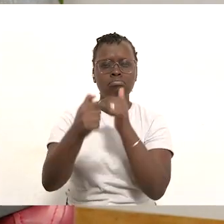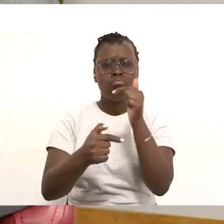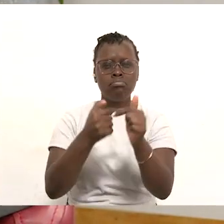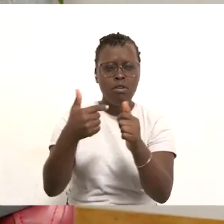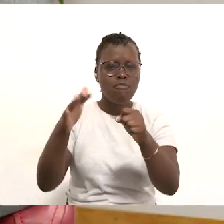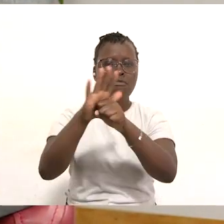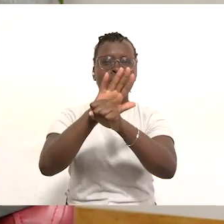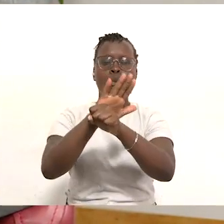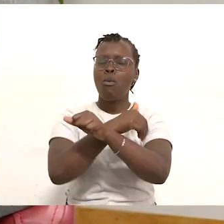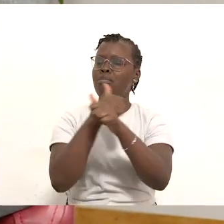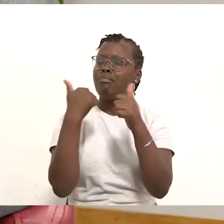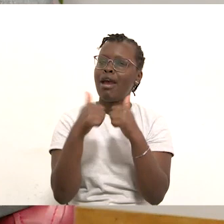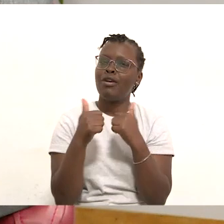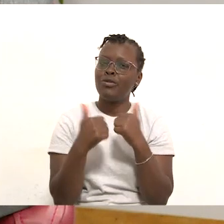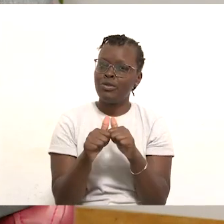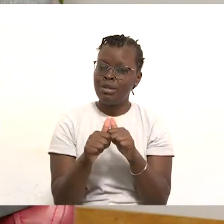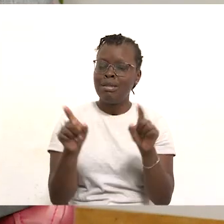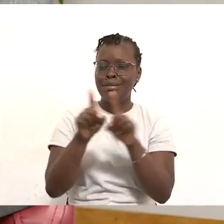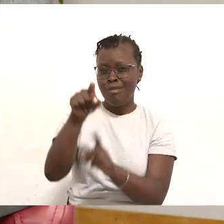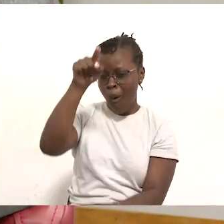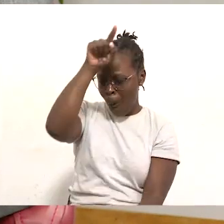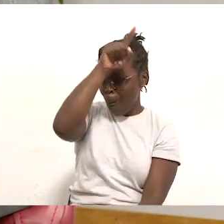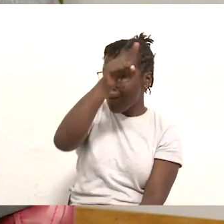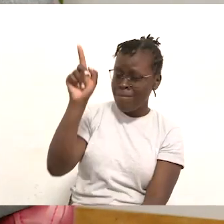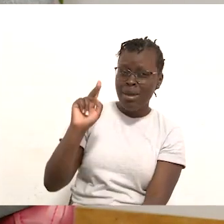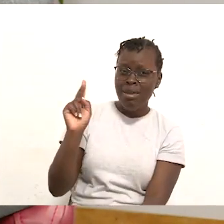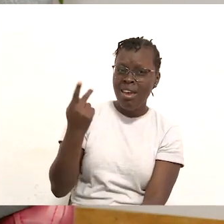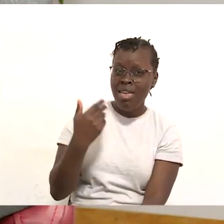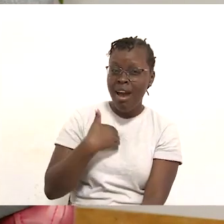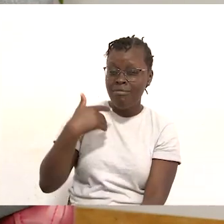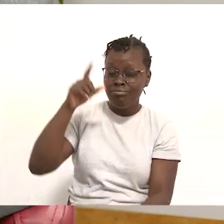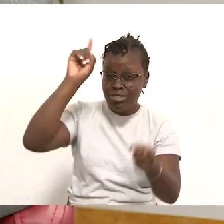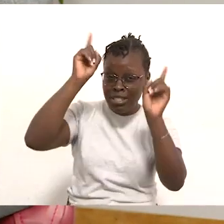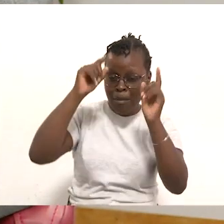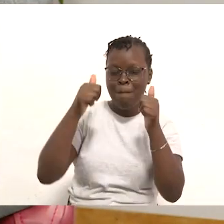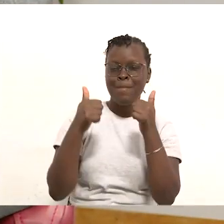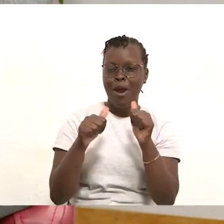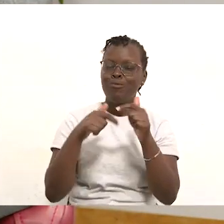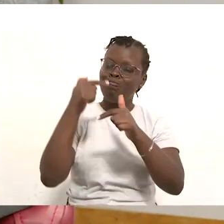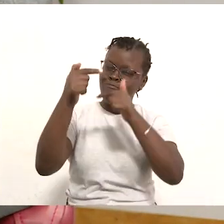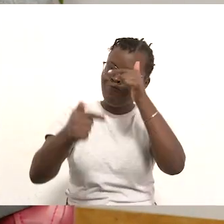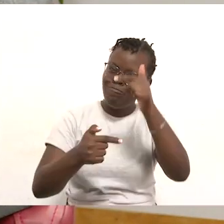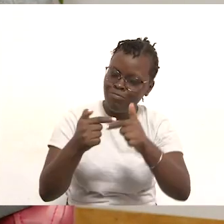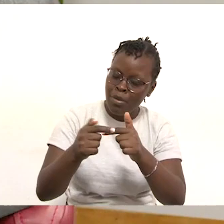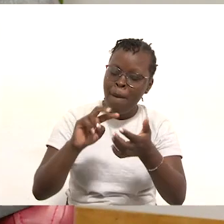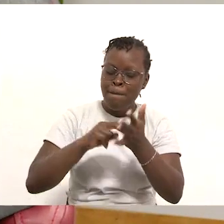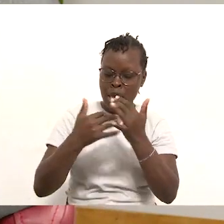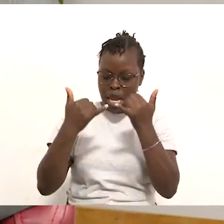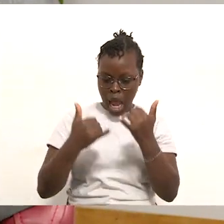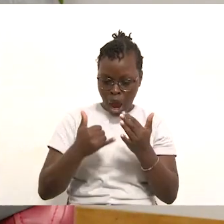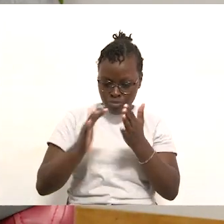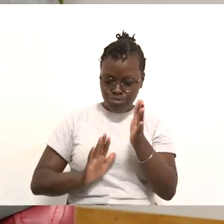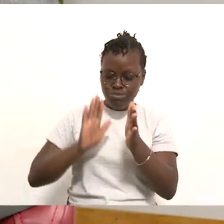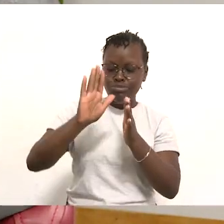schools, even in remote Kenya, have internet installed. I think now the next discussion or the next step is to have